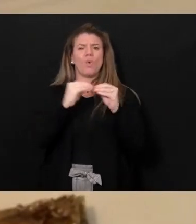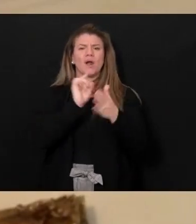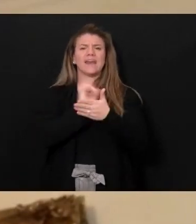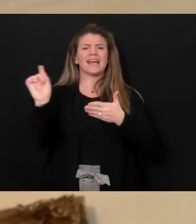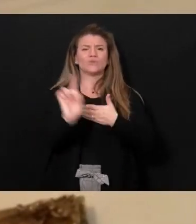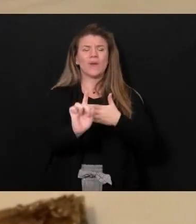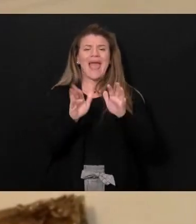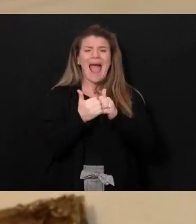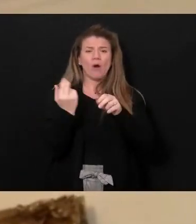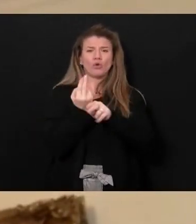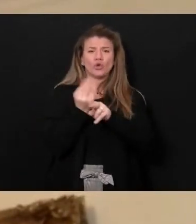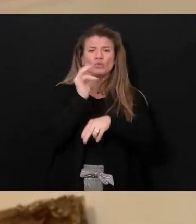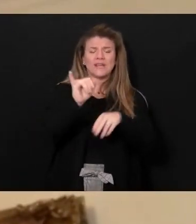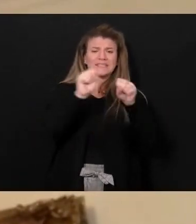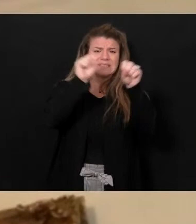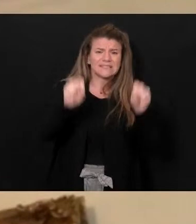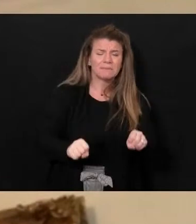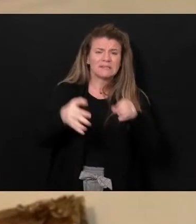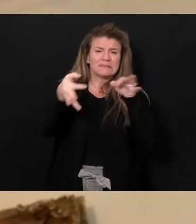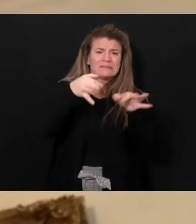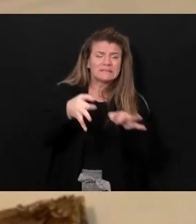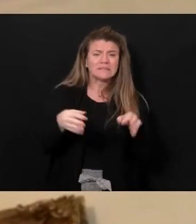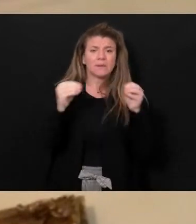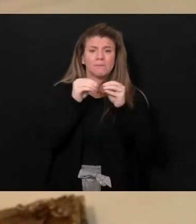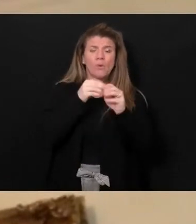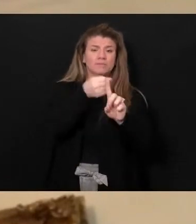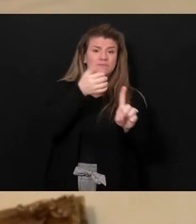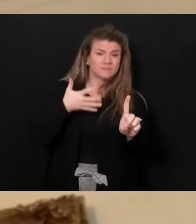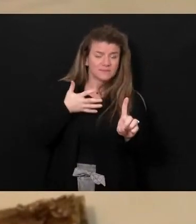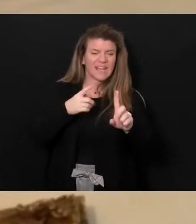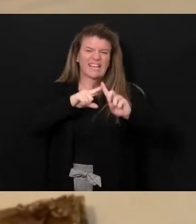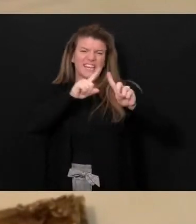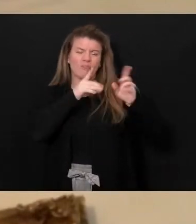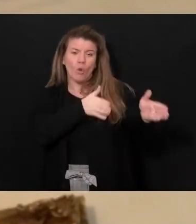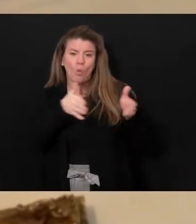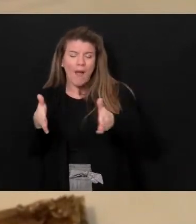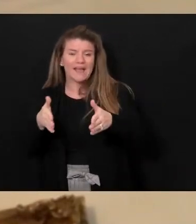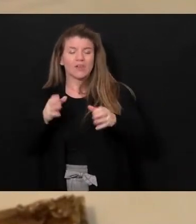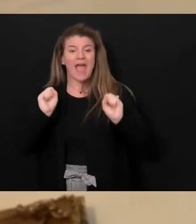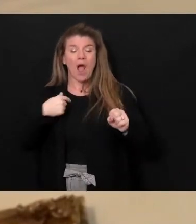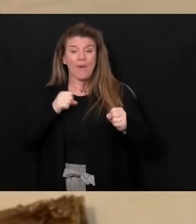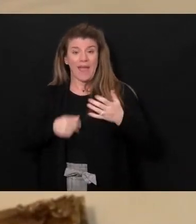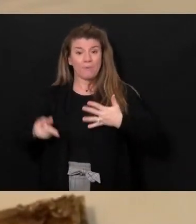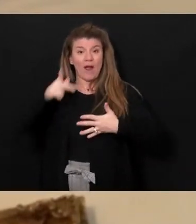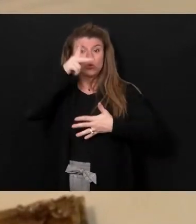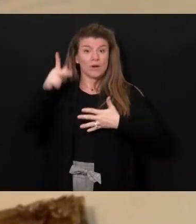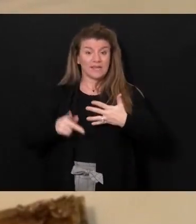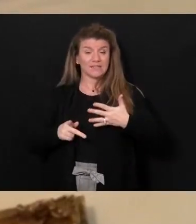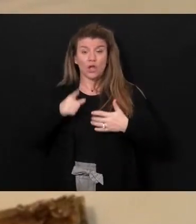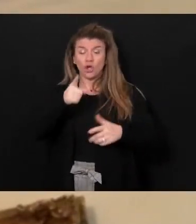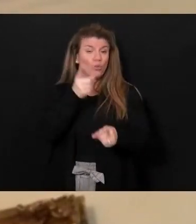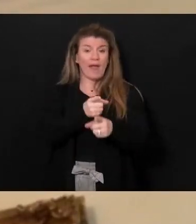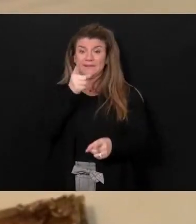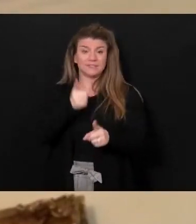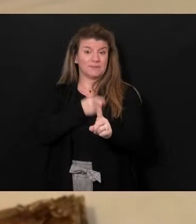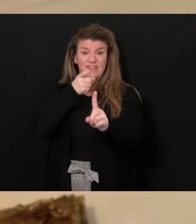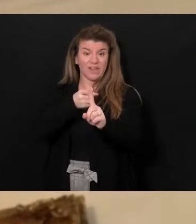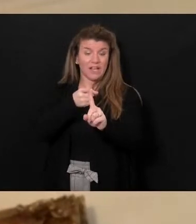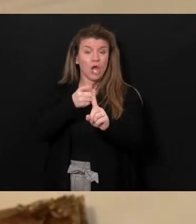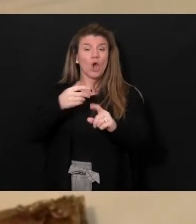use this system in a little more detail in some other ways to prioritize. So you are right on target that